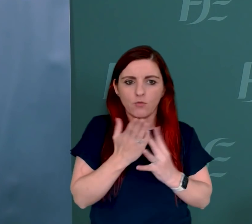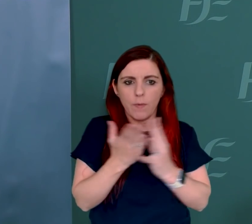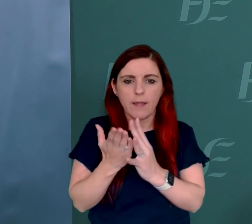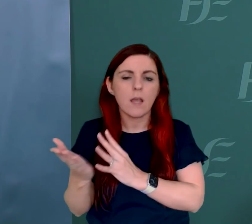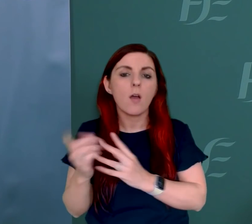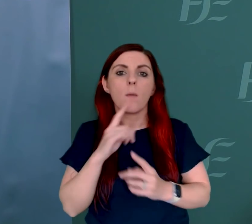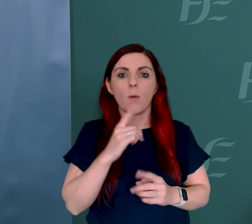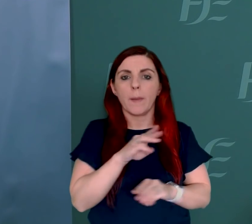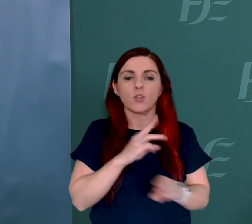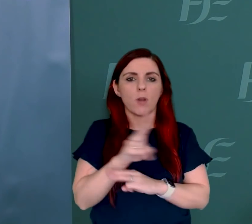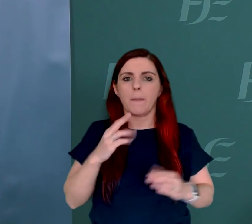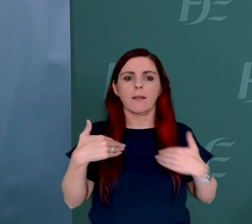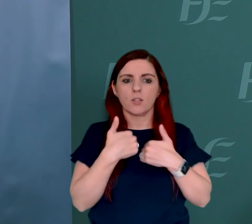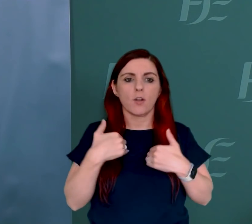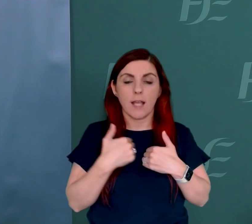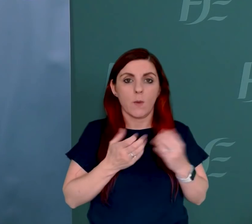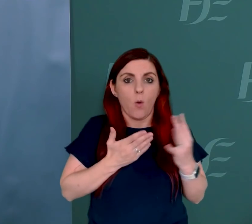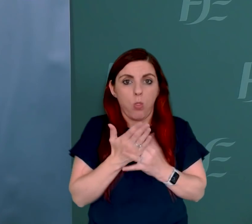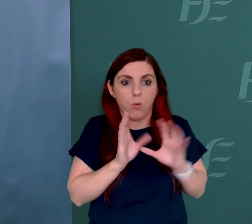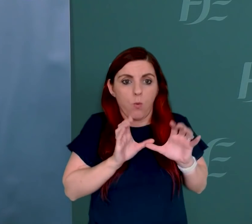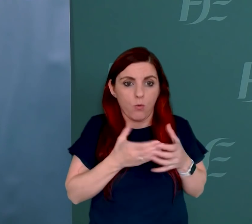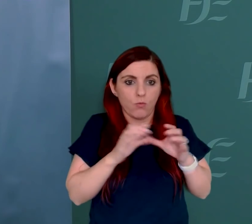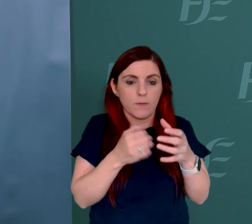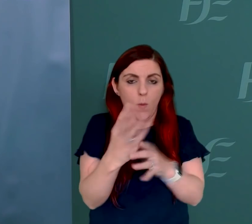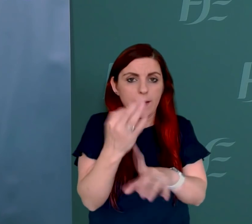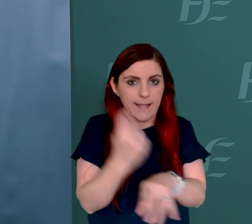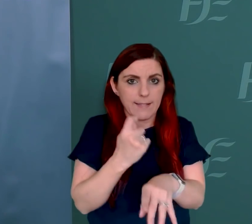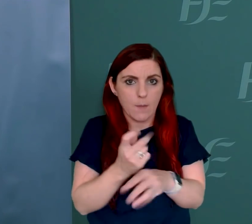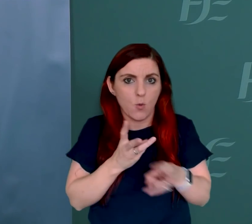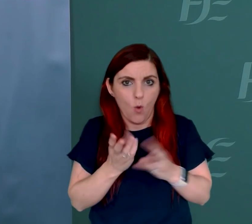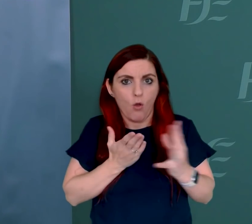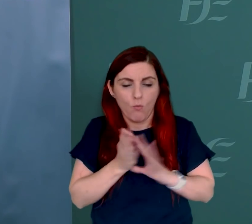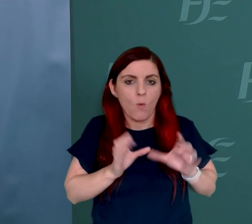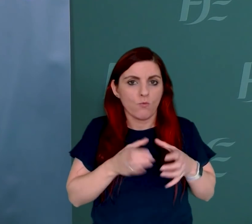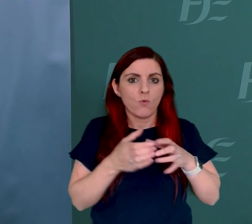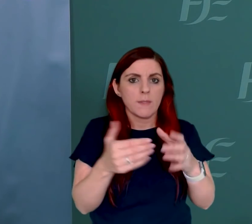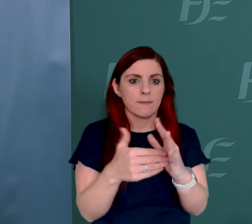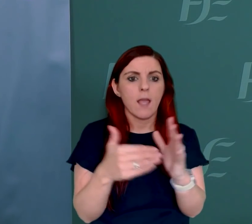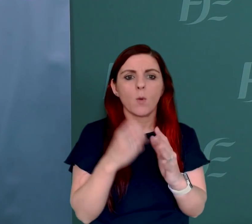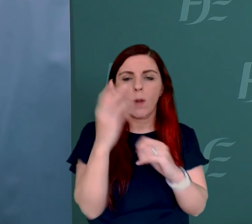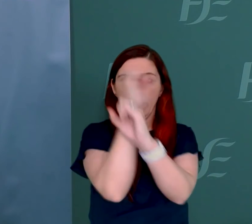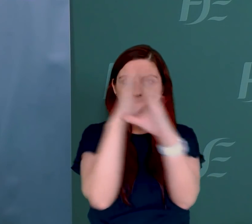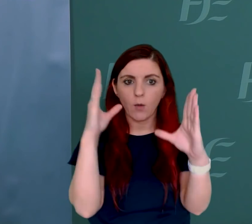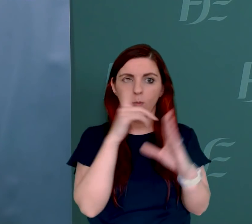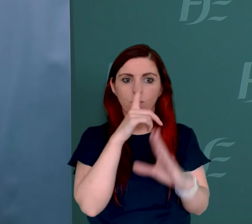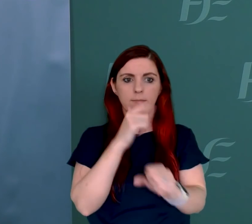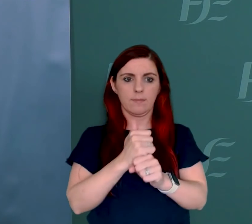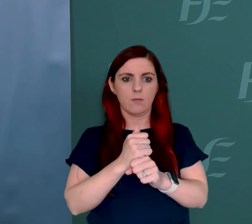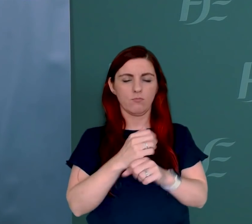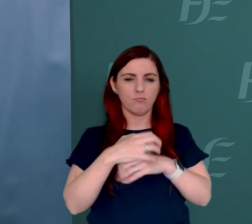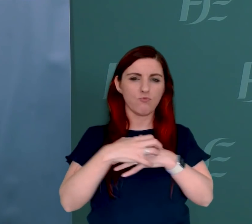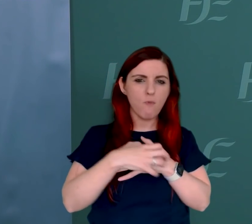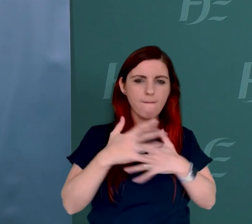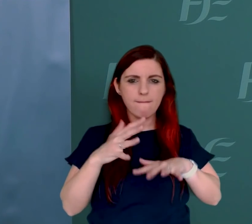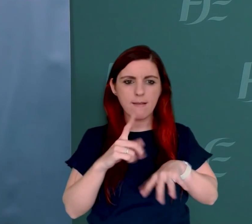people as close as possible to their eligible date, but people shouldn't be concerned. As we work through the groups, it will take time to work through some of those groups, and we'll be clear